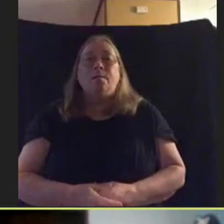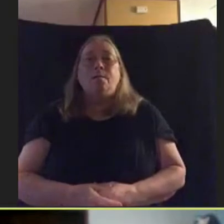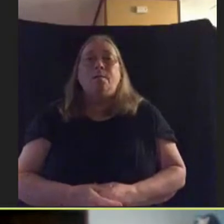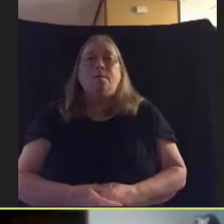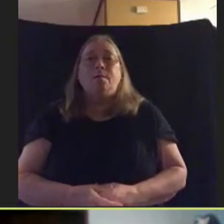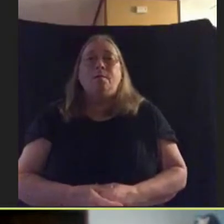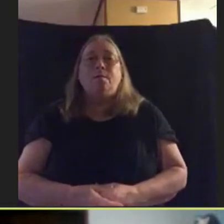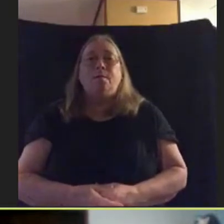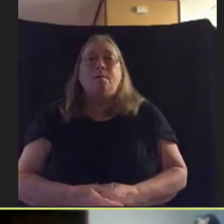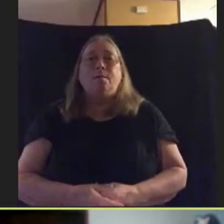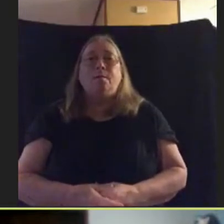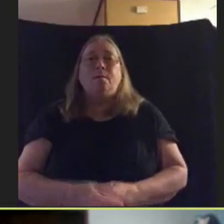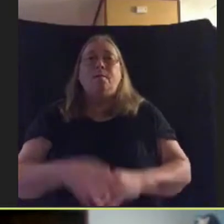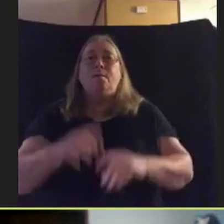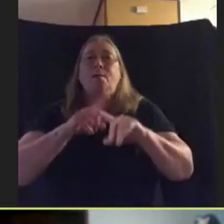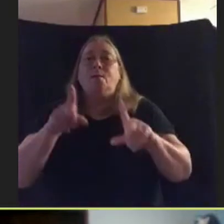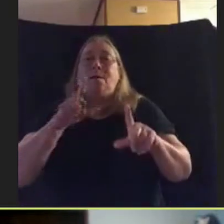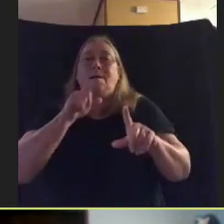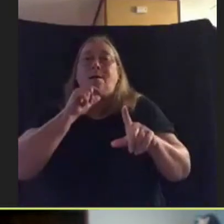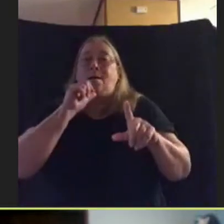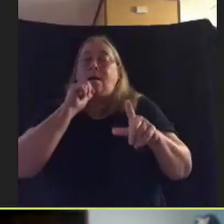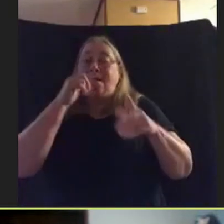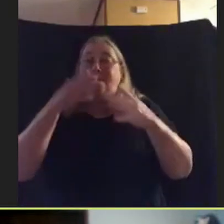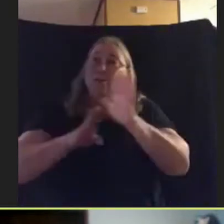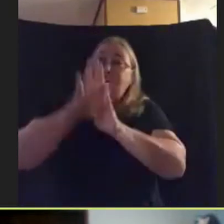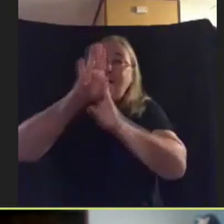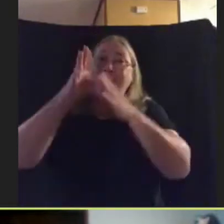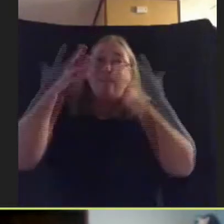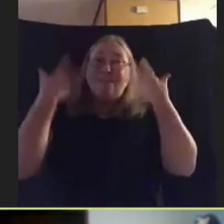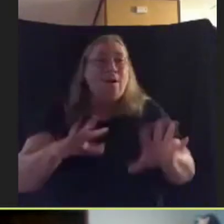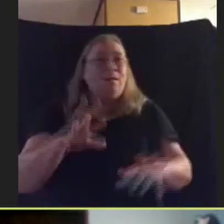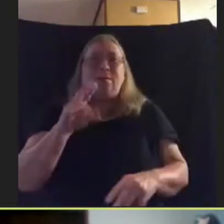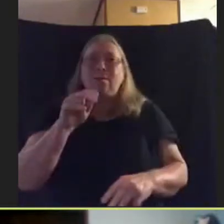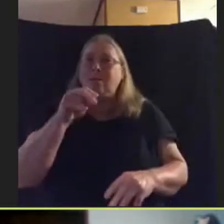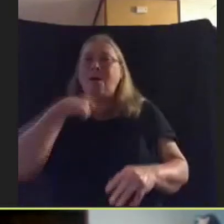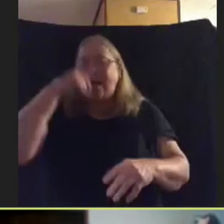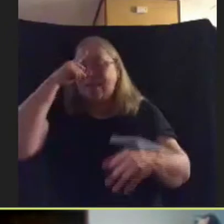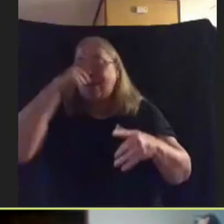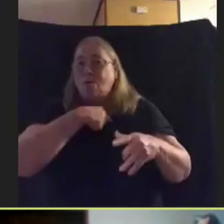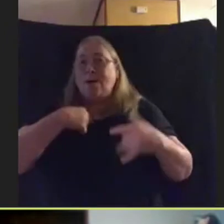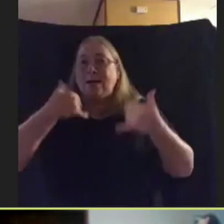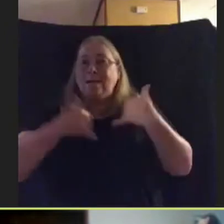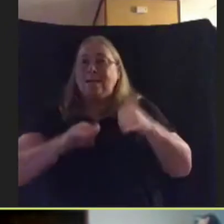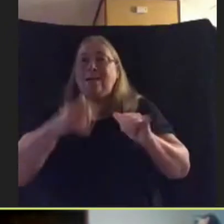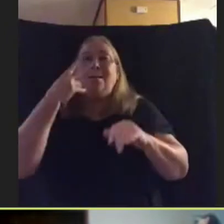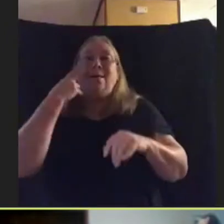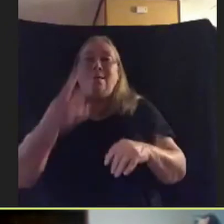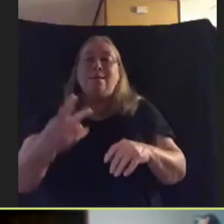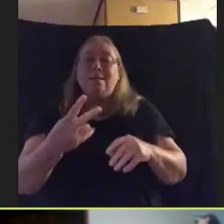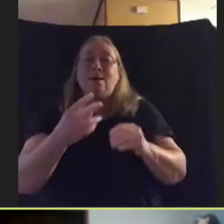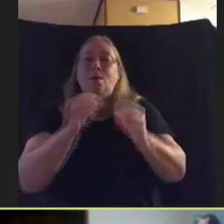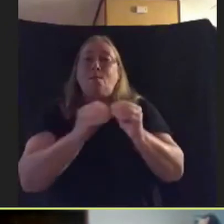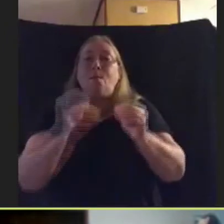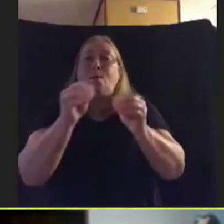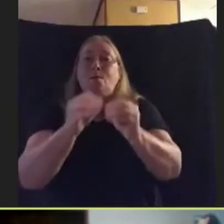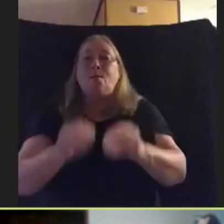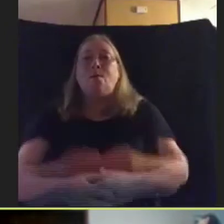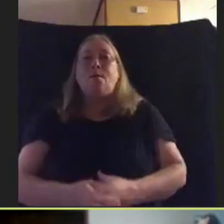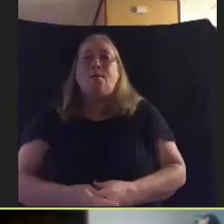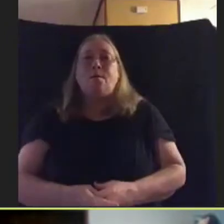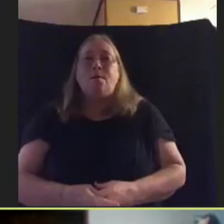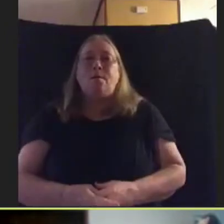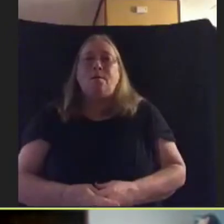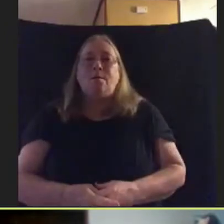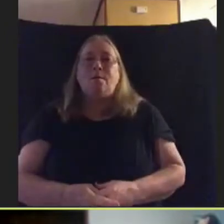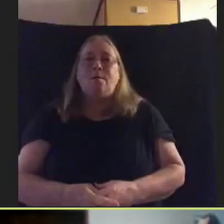that we're out of that surge yet. I think we're seeing signs that we're starting to move in the right direction. And knock on wood,